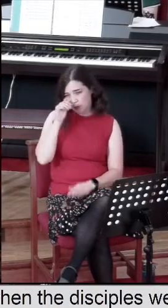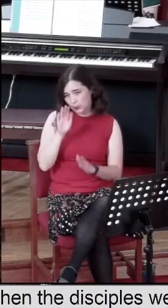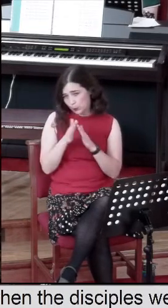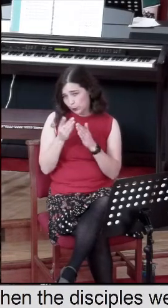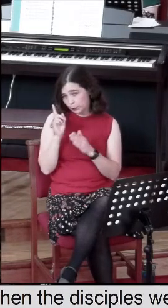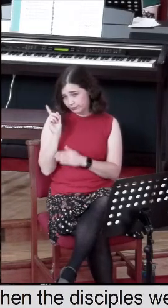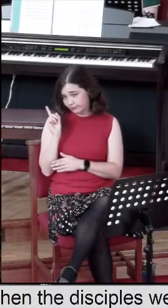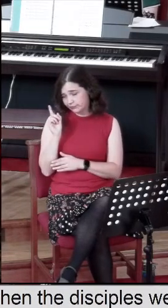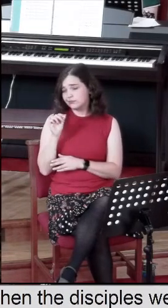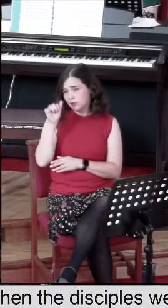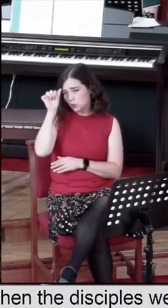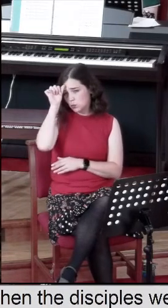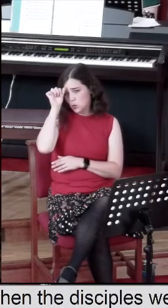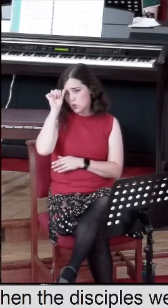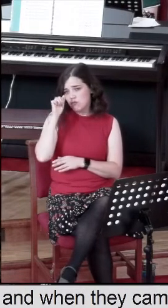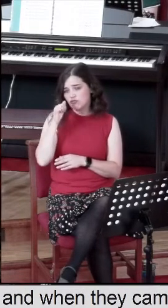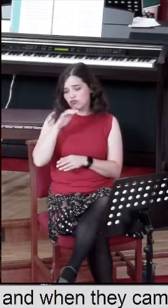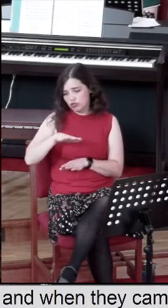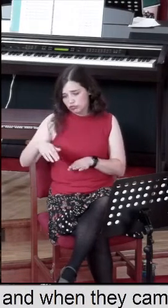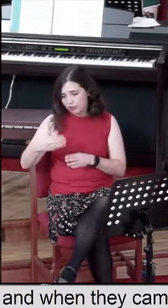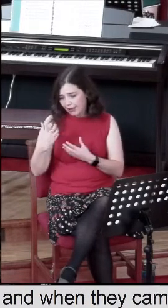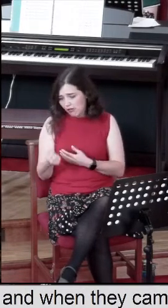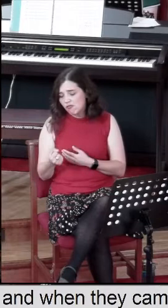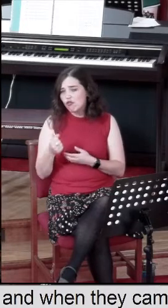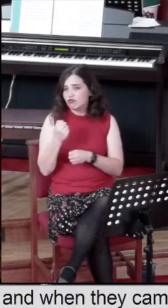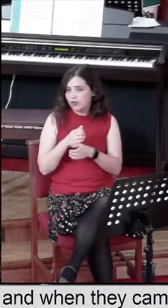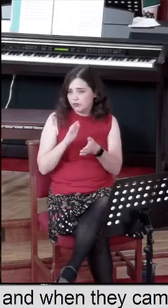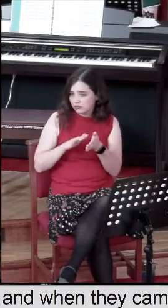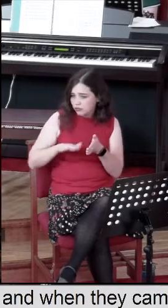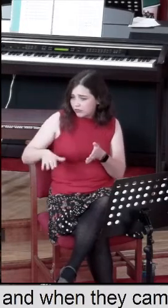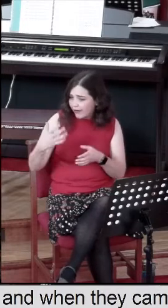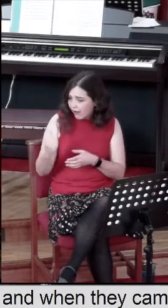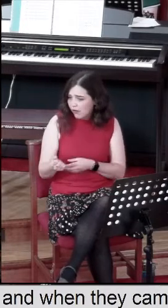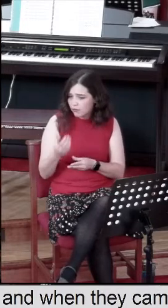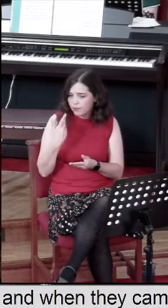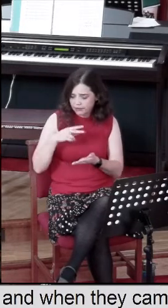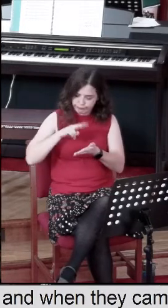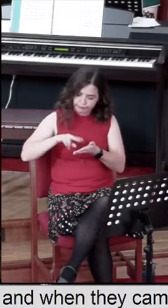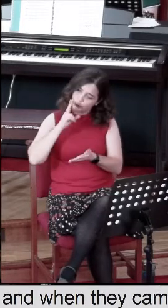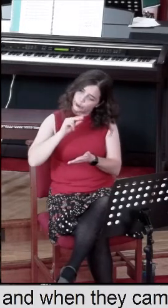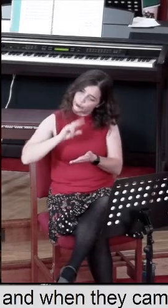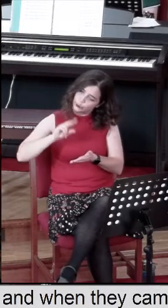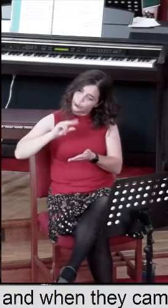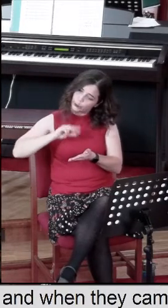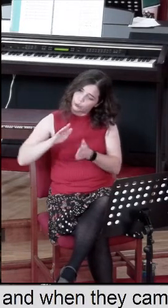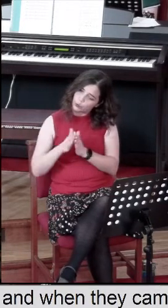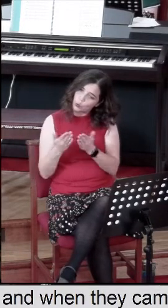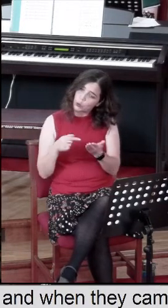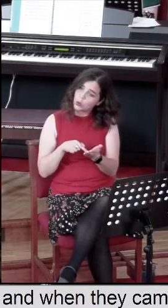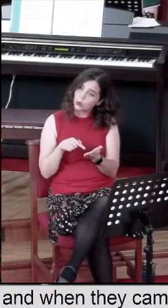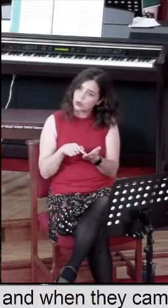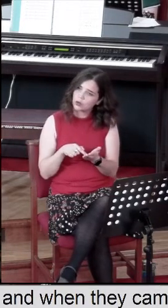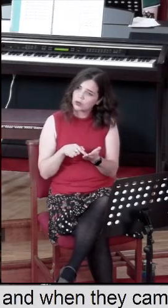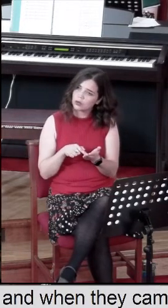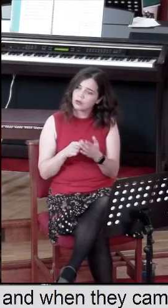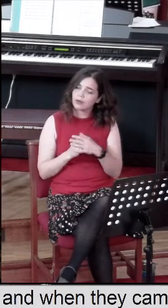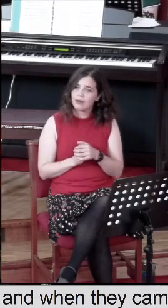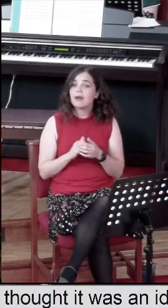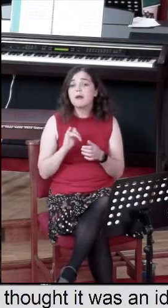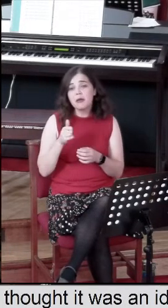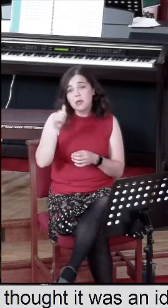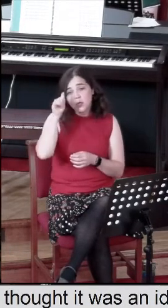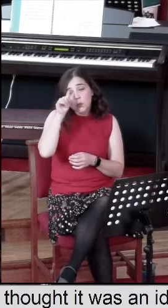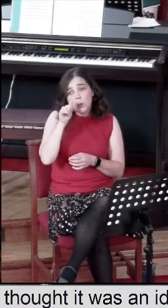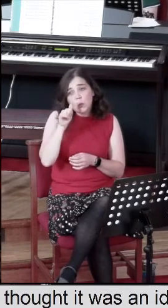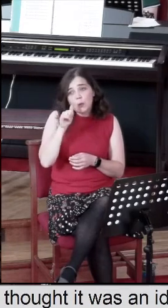and grandchildren will be reading this book to their kids. So I think most of us, maybe not all of us, will know something about the Mr. Men and maybe